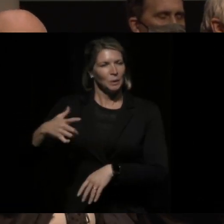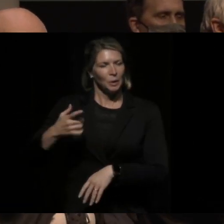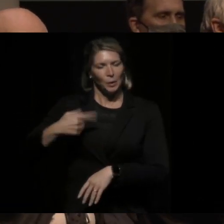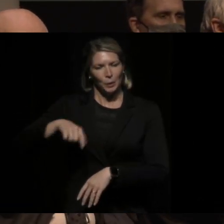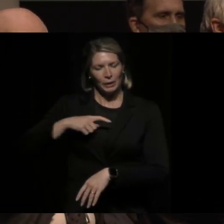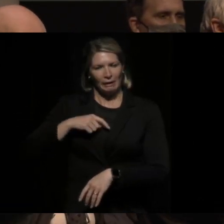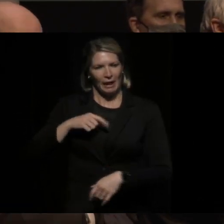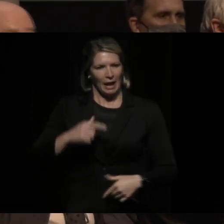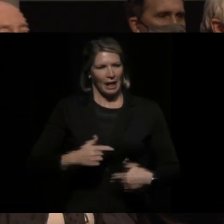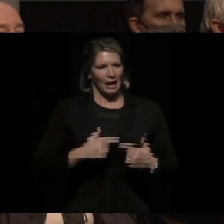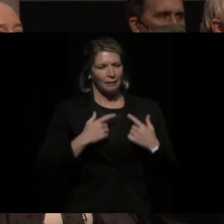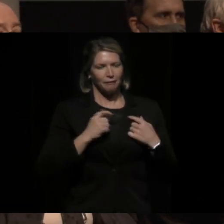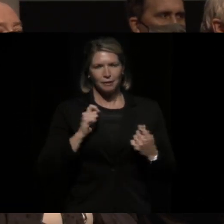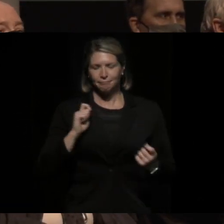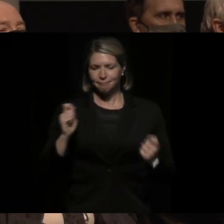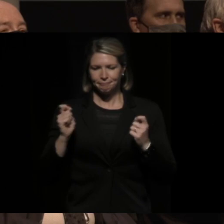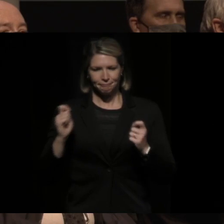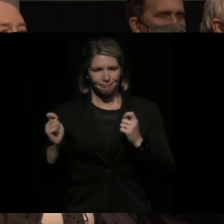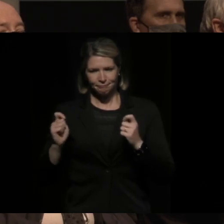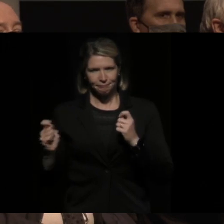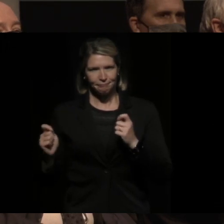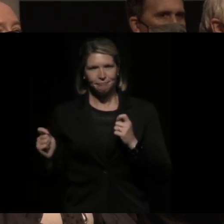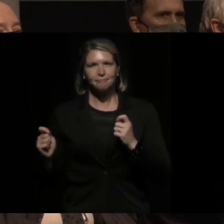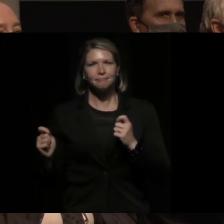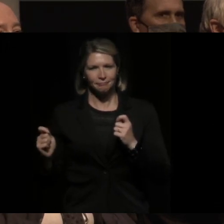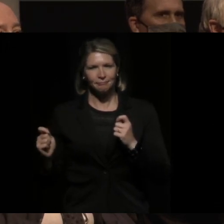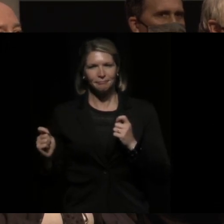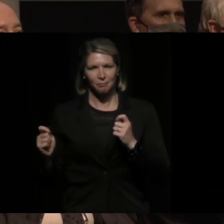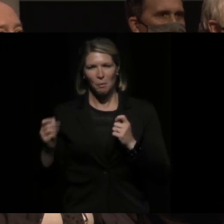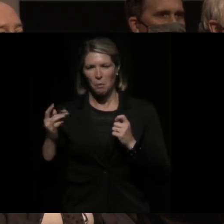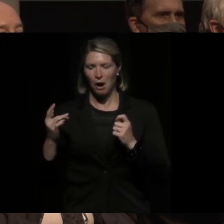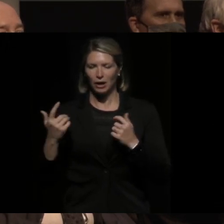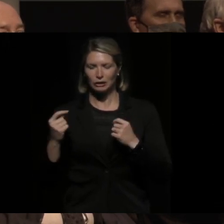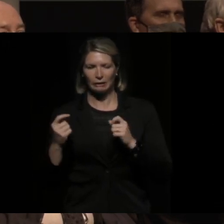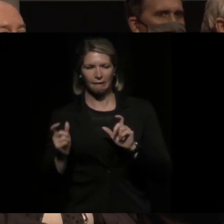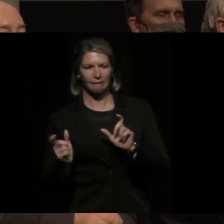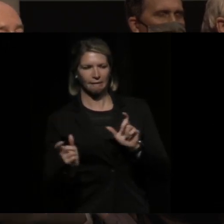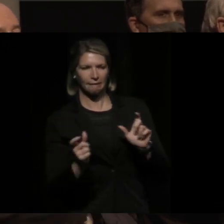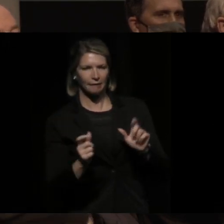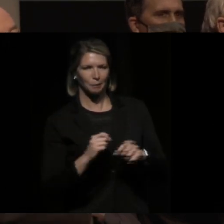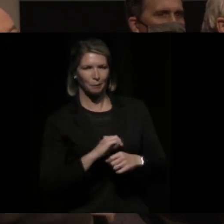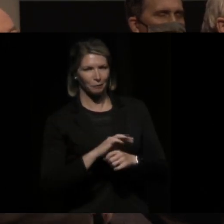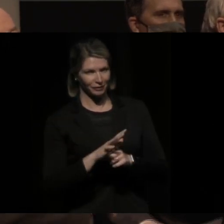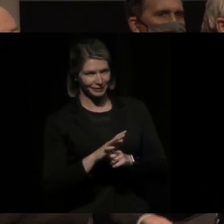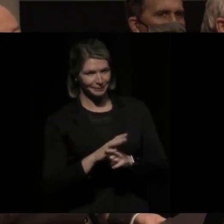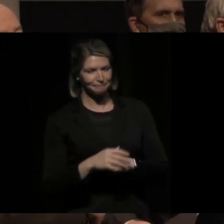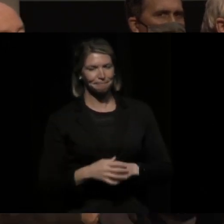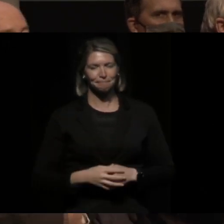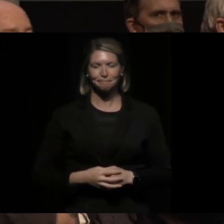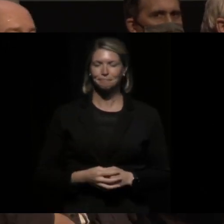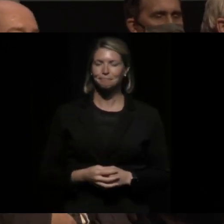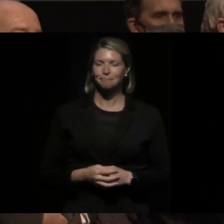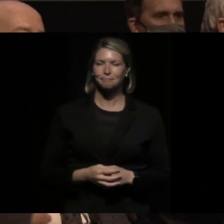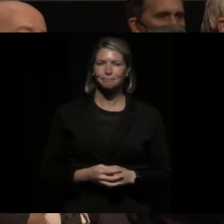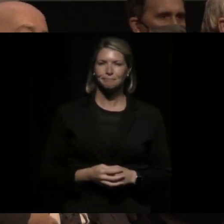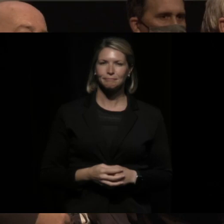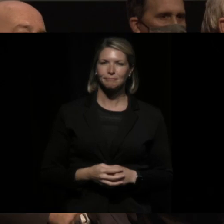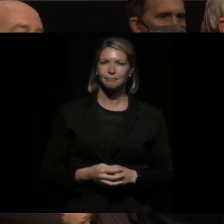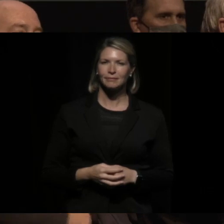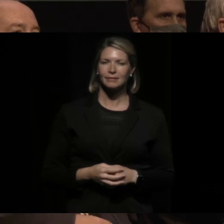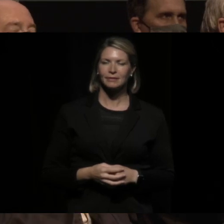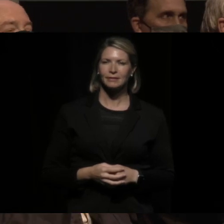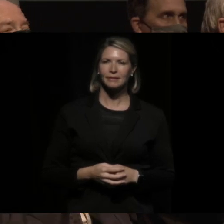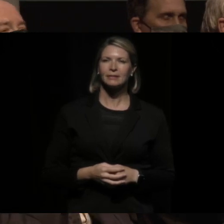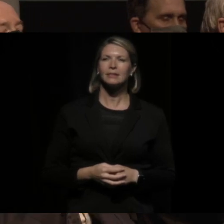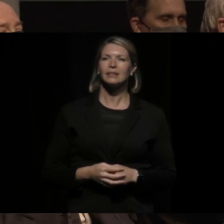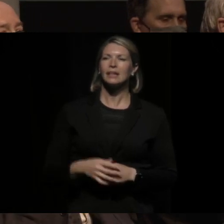our lives to limit the impact of COVID-19. Thanks to the dedication, sacrifices,